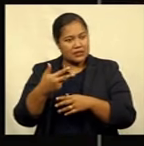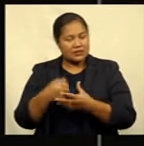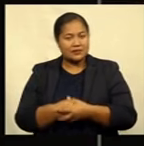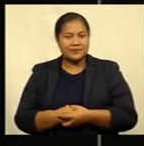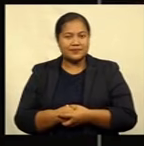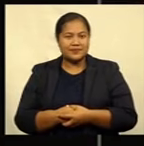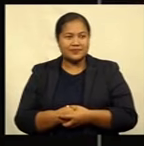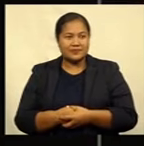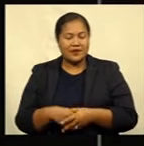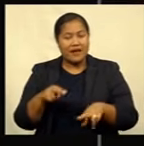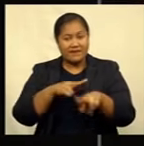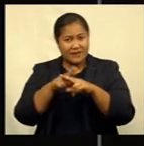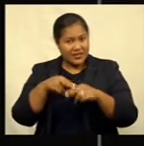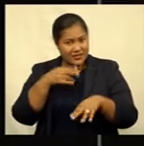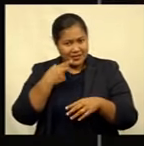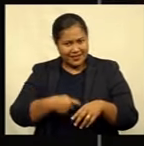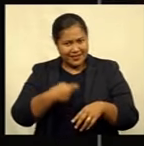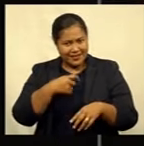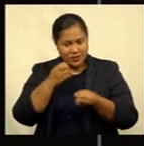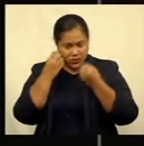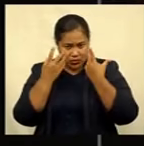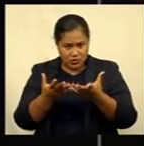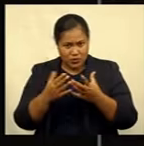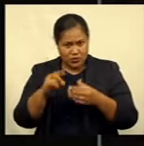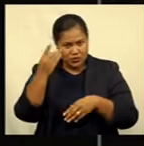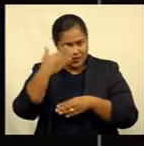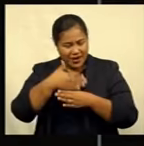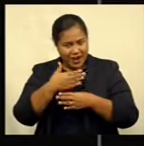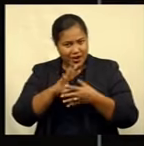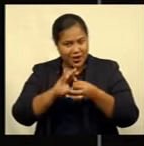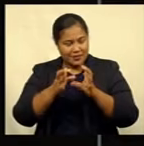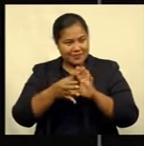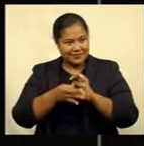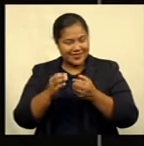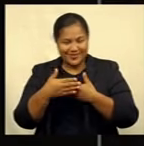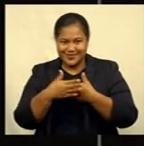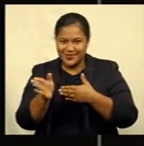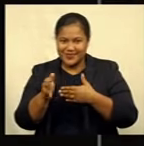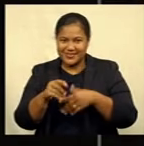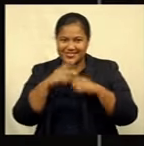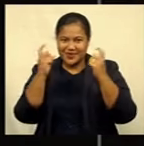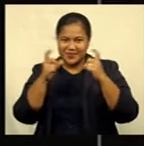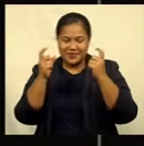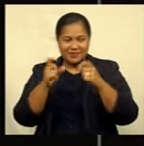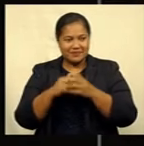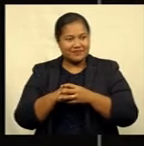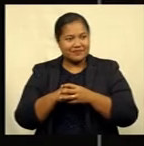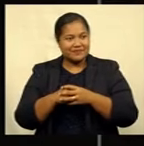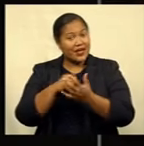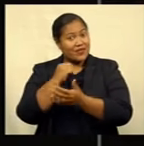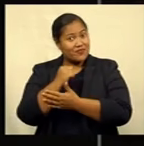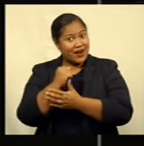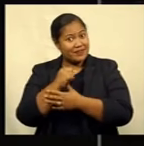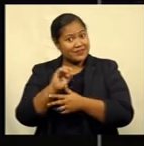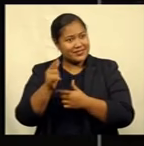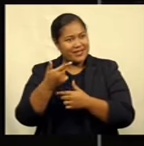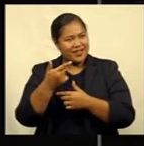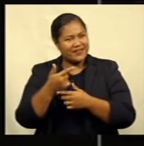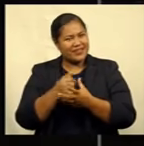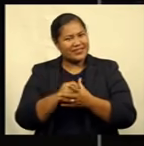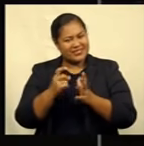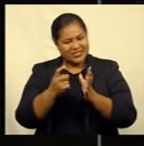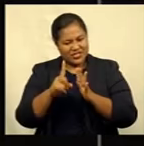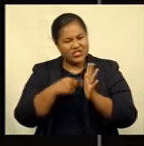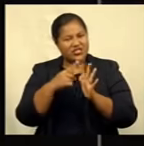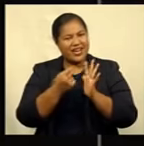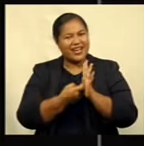Fiji's identity will again be on show in tonight's Olympic Games opening ceremony. Rugby 7 stars Jerry Tuai and Rusila